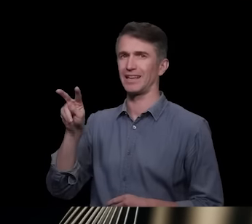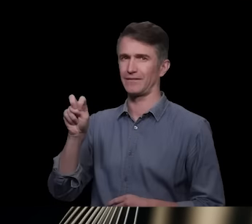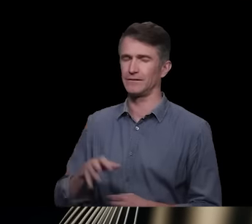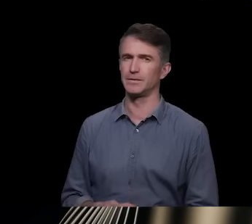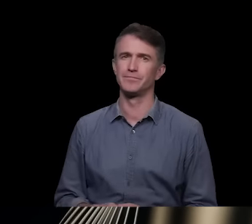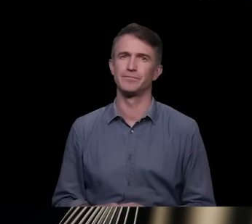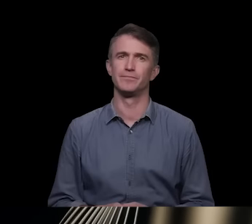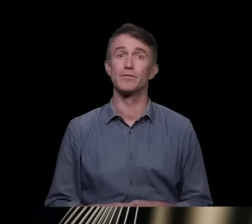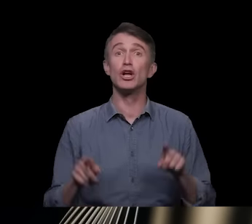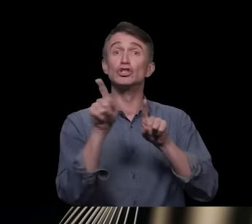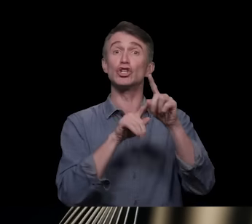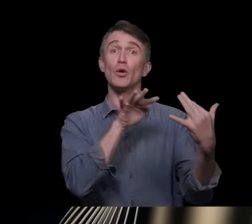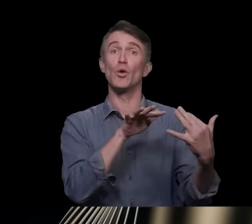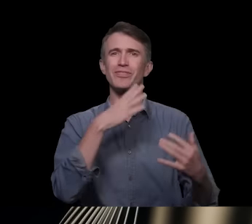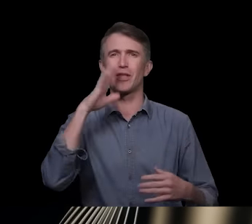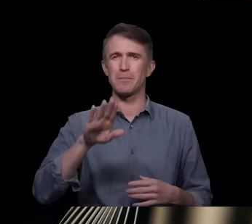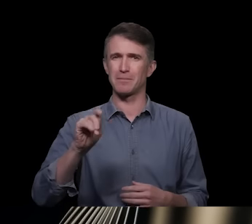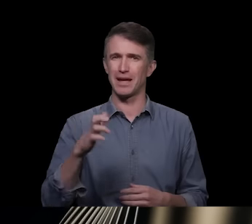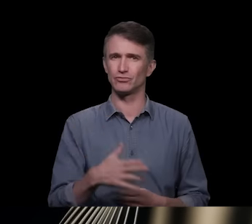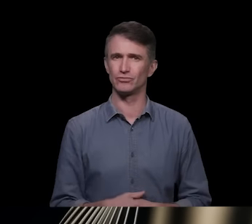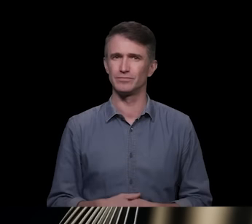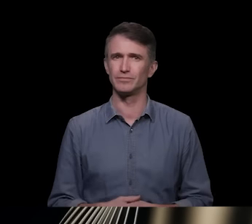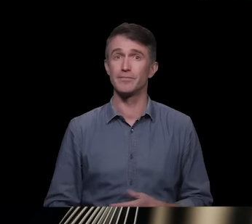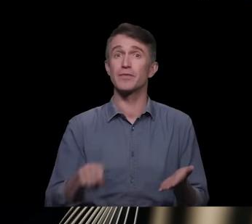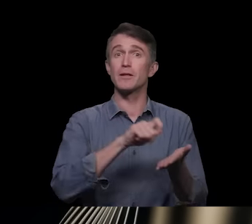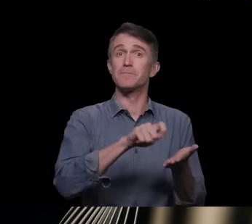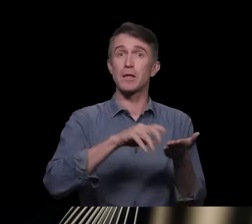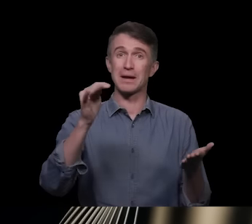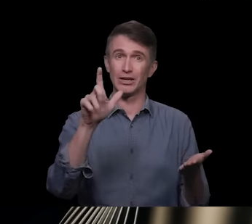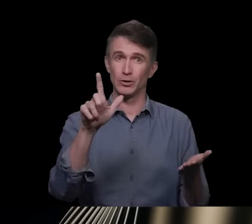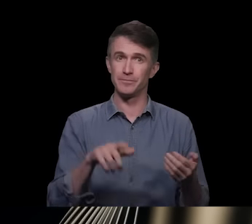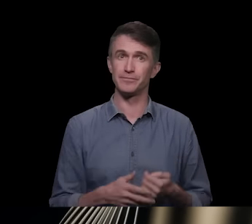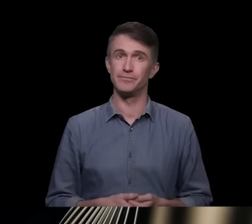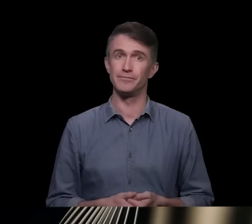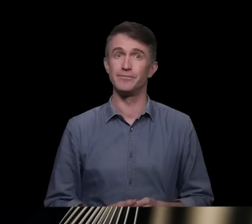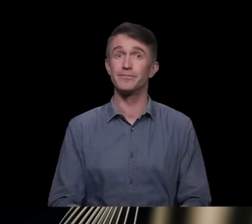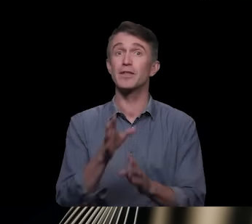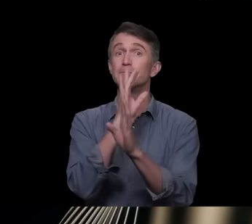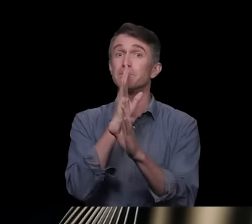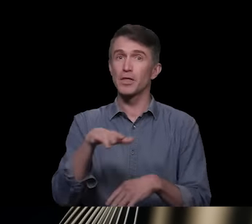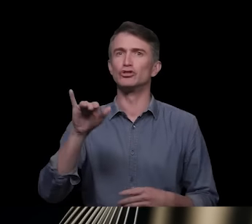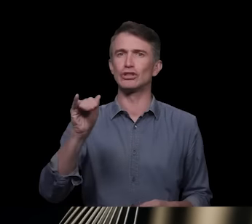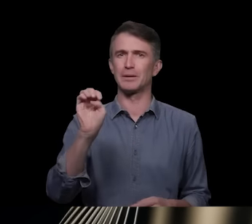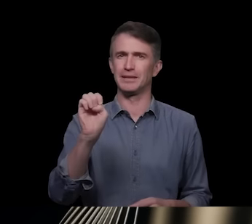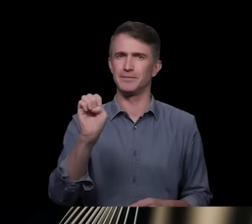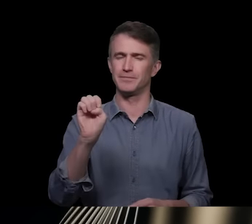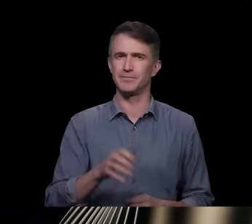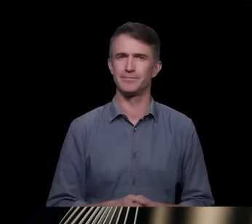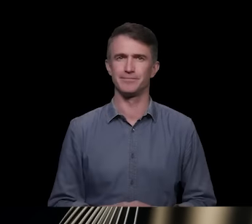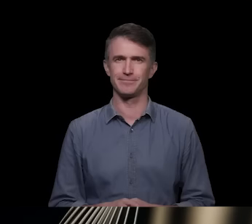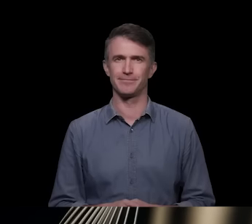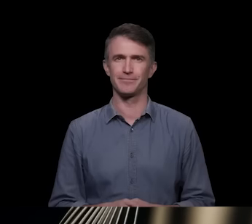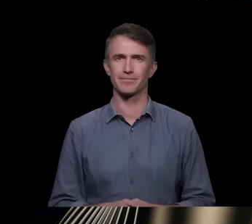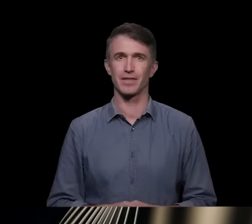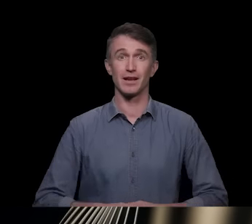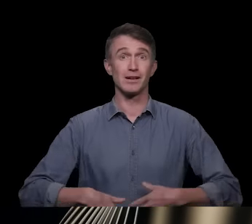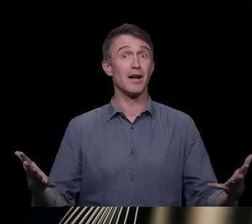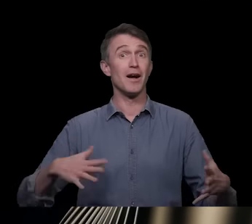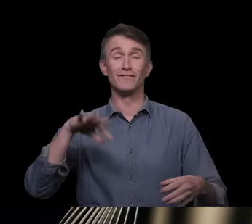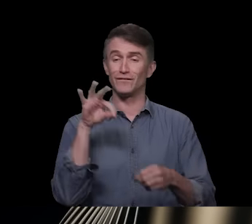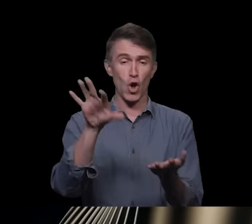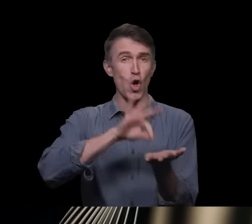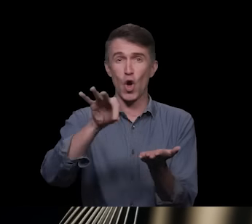Wallace. Star Wars, The Bad Batch, AD written by Michael Bradford, AD performed by Jamie Treacher. The